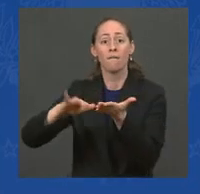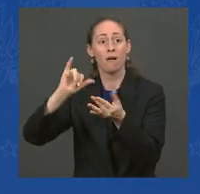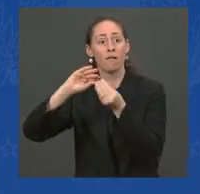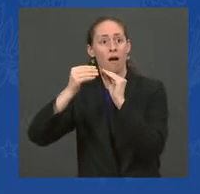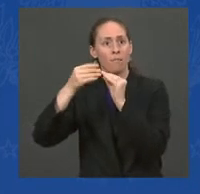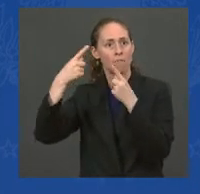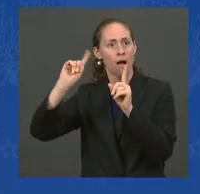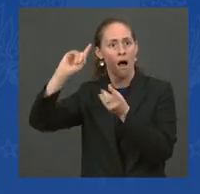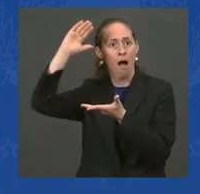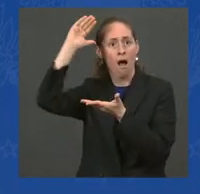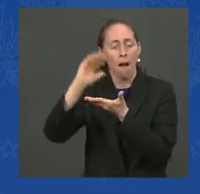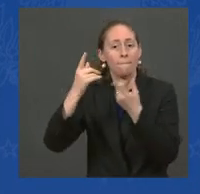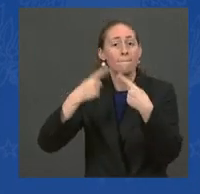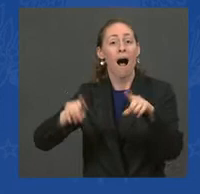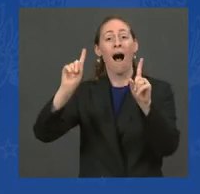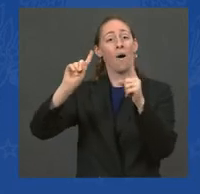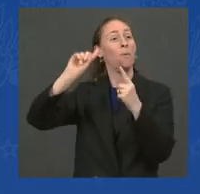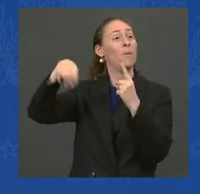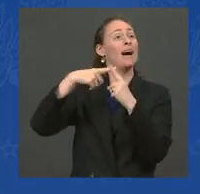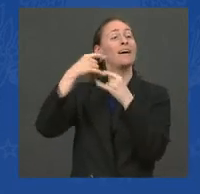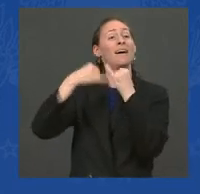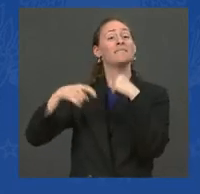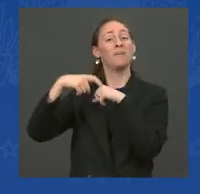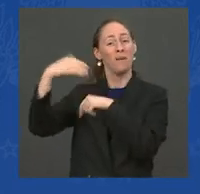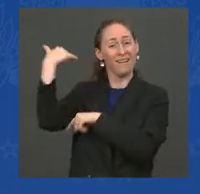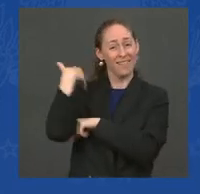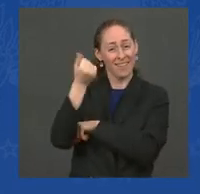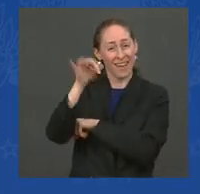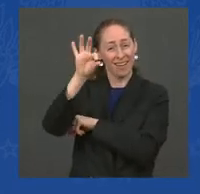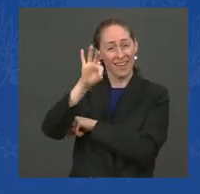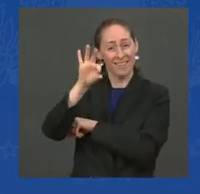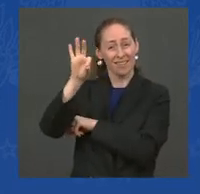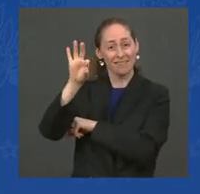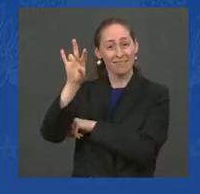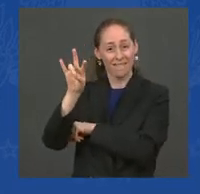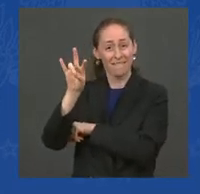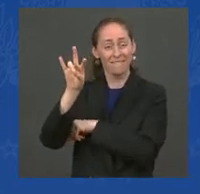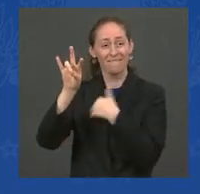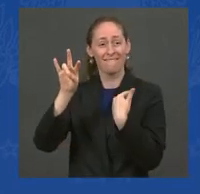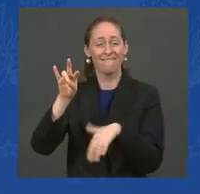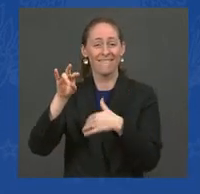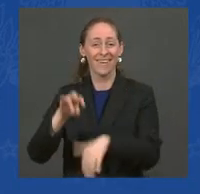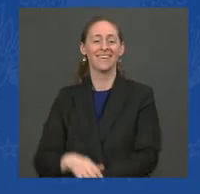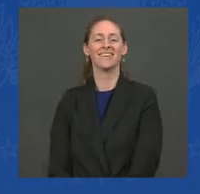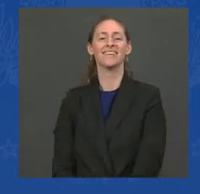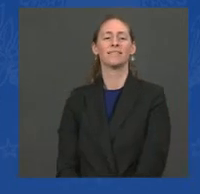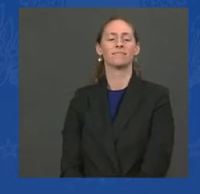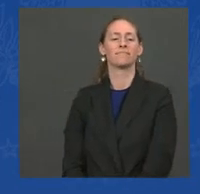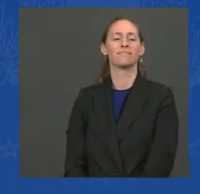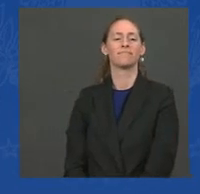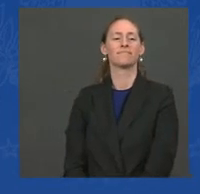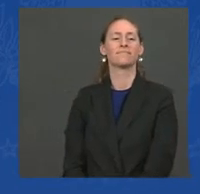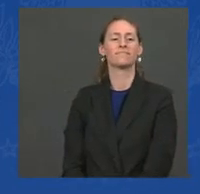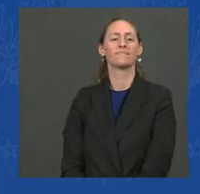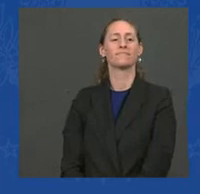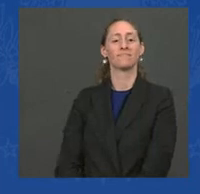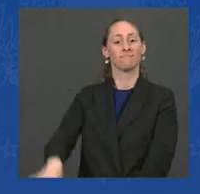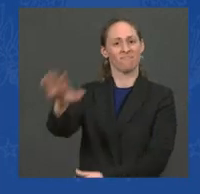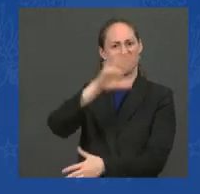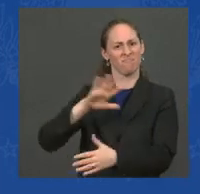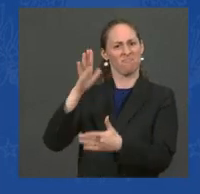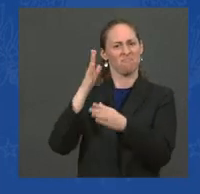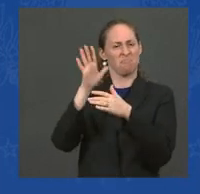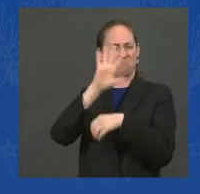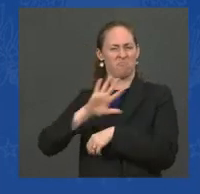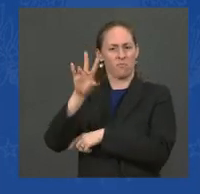unemployment report shows almost 200,000 jobs were created last month, over 300,000 in the private sector,